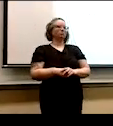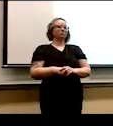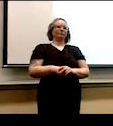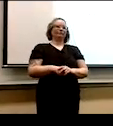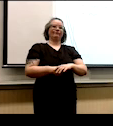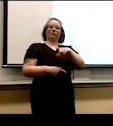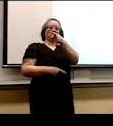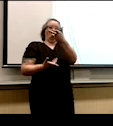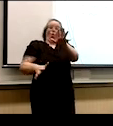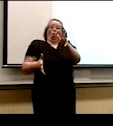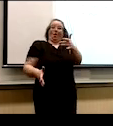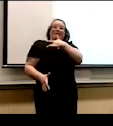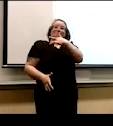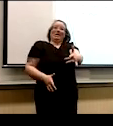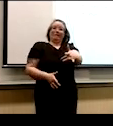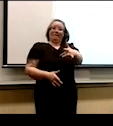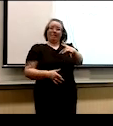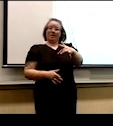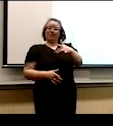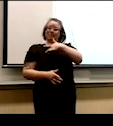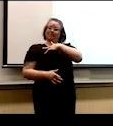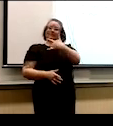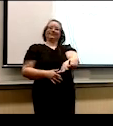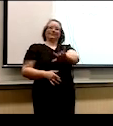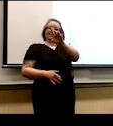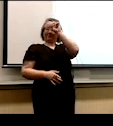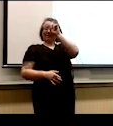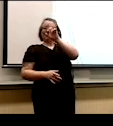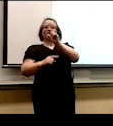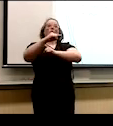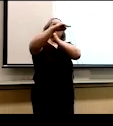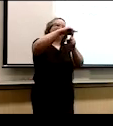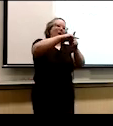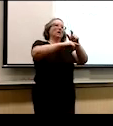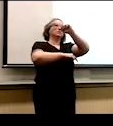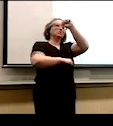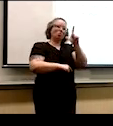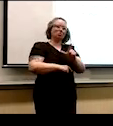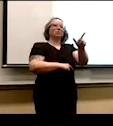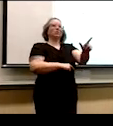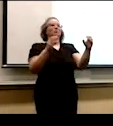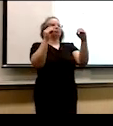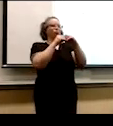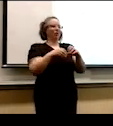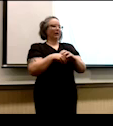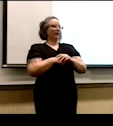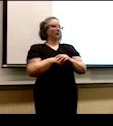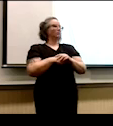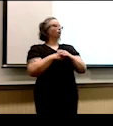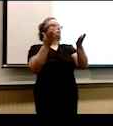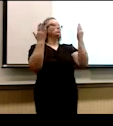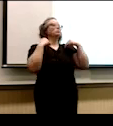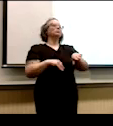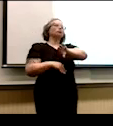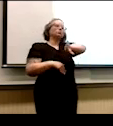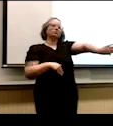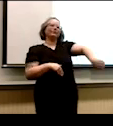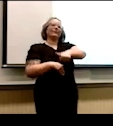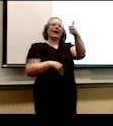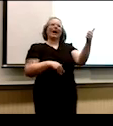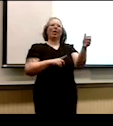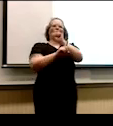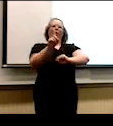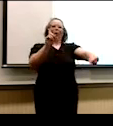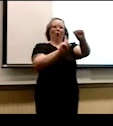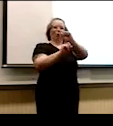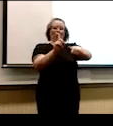when you're having fun, a year ago-ish, 15 months ago. And I was just struck because why are they referring her now to me? So she's 54 when